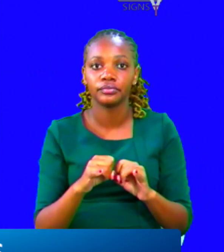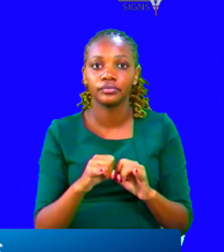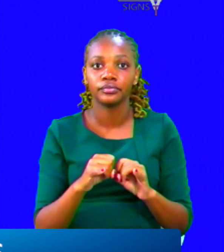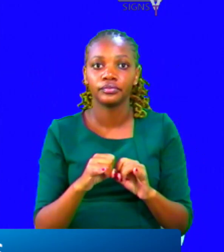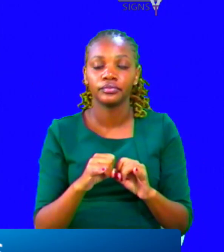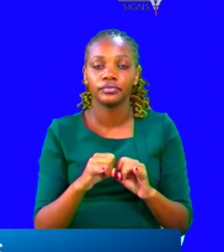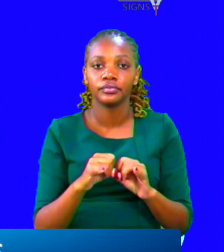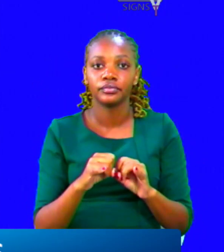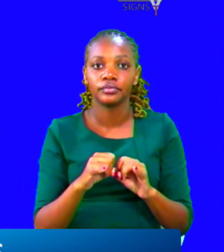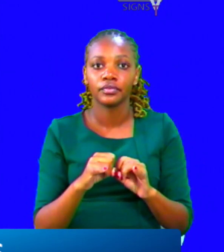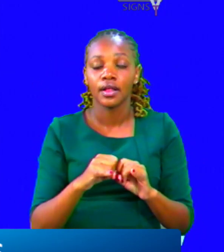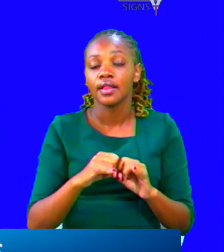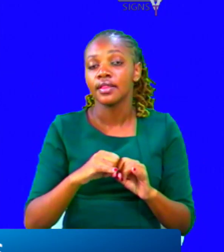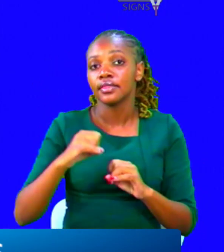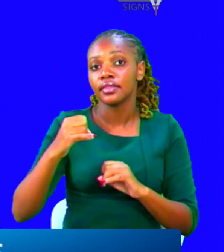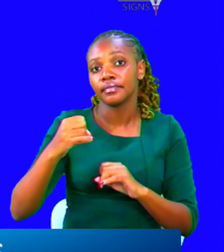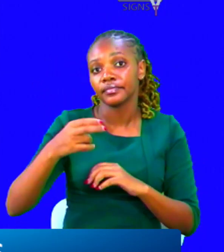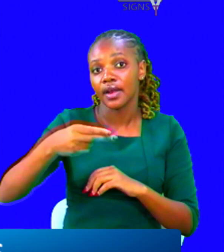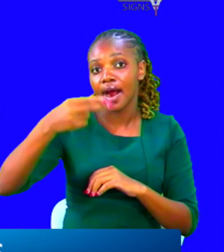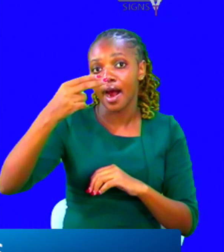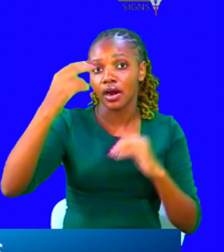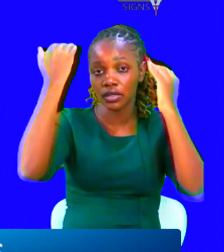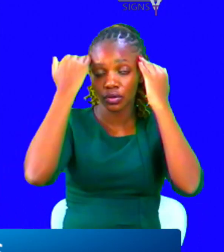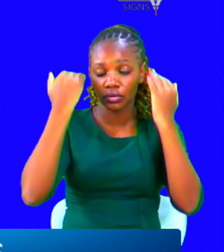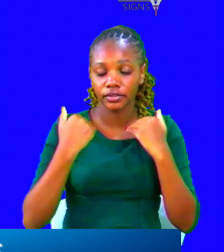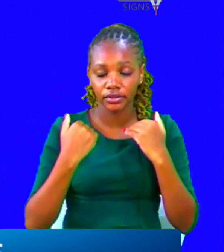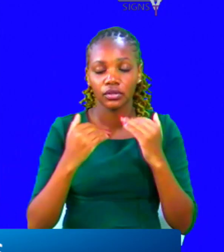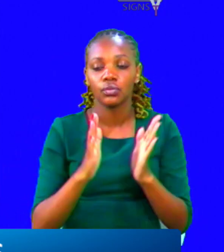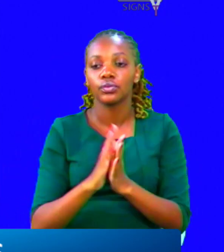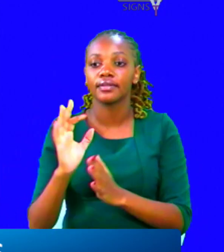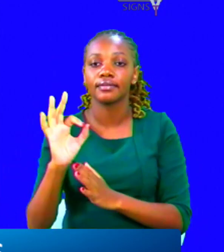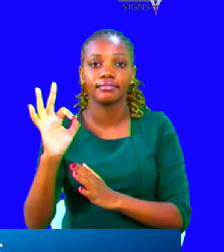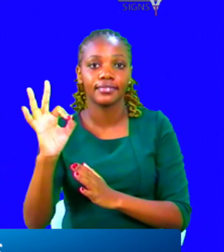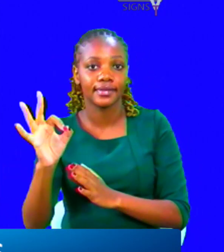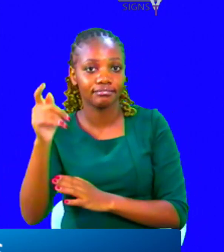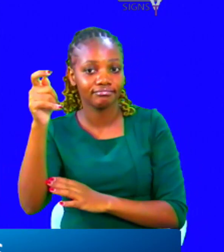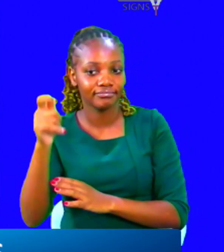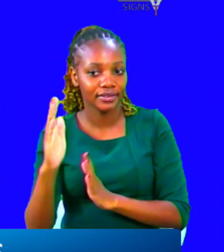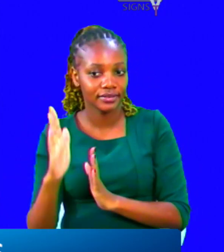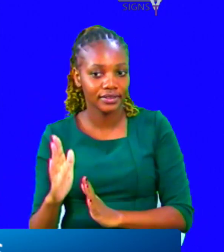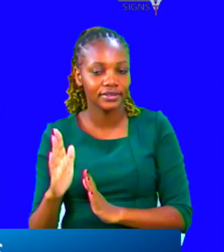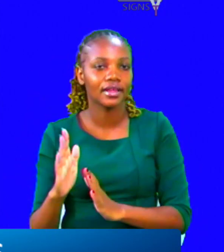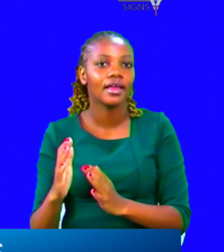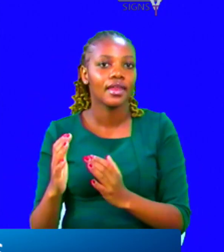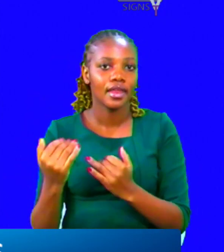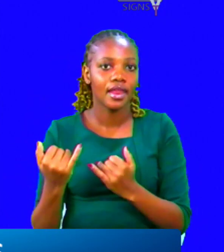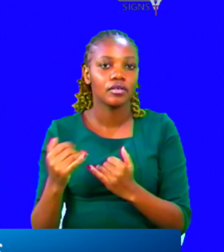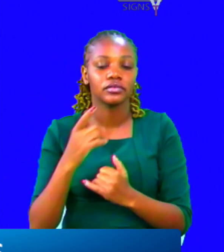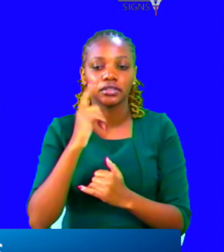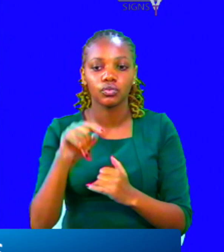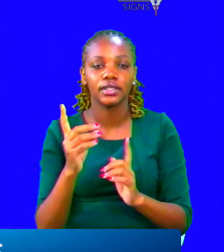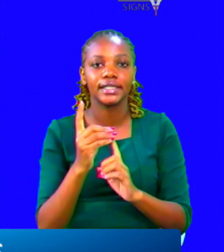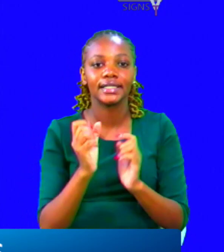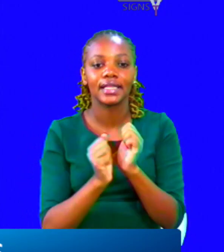of Finance Act 2023. Now, the High Court, where a 3-judge bench has now set